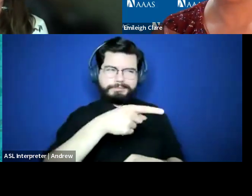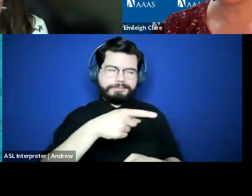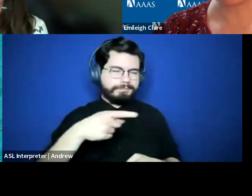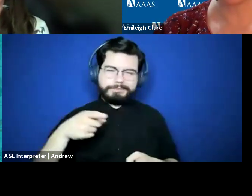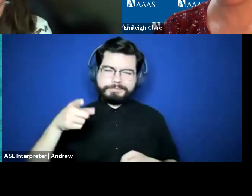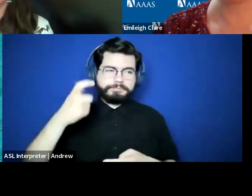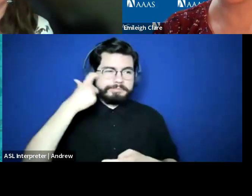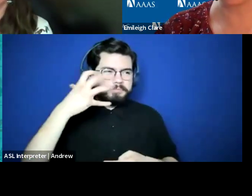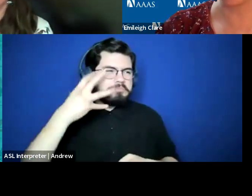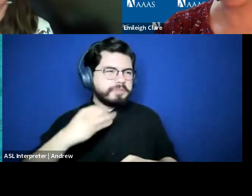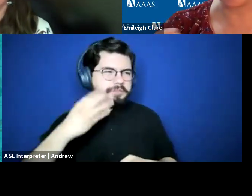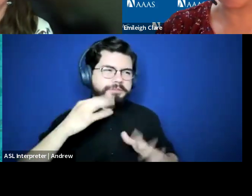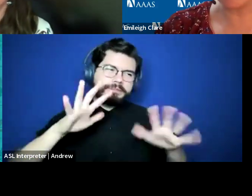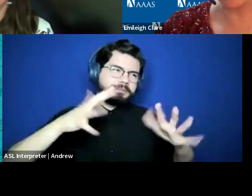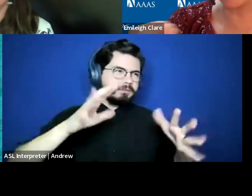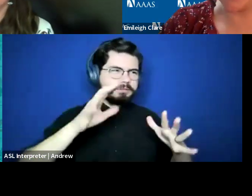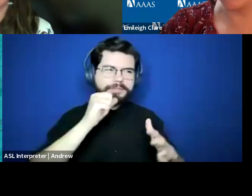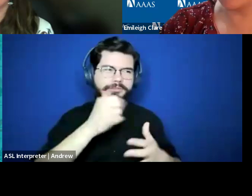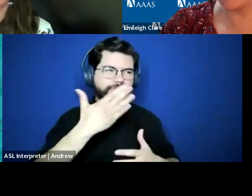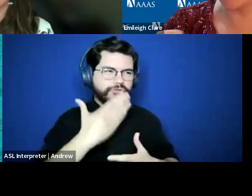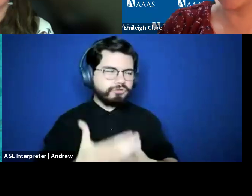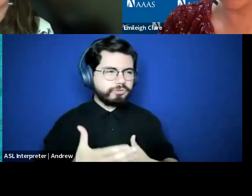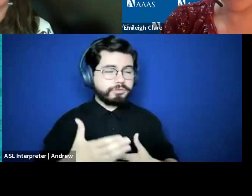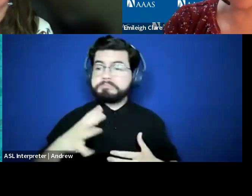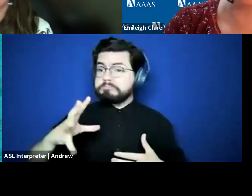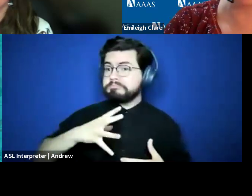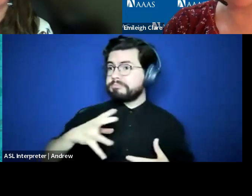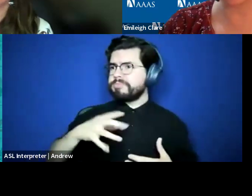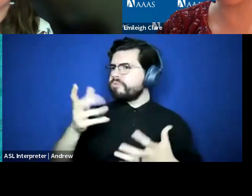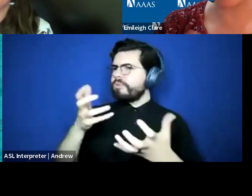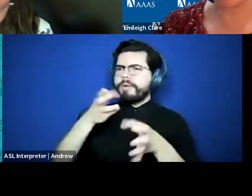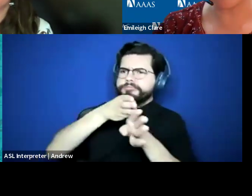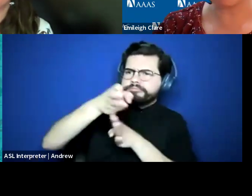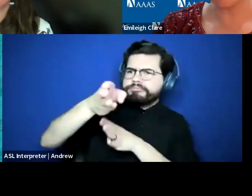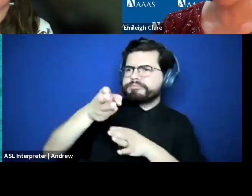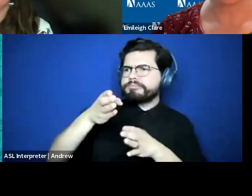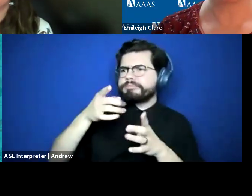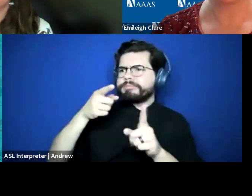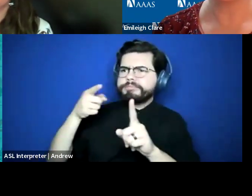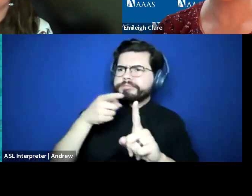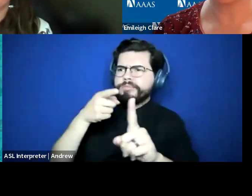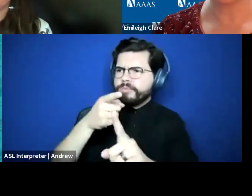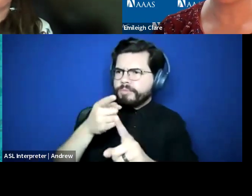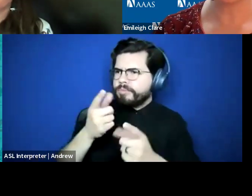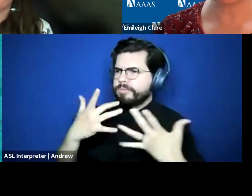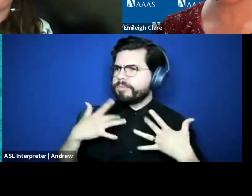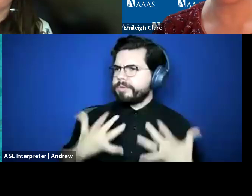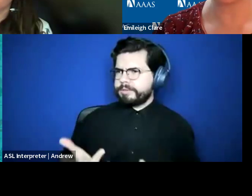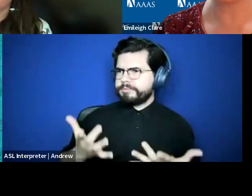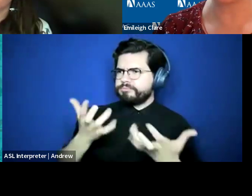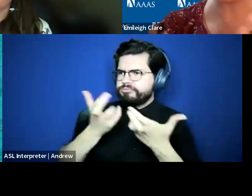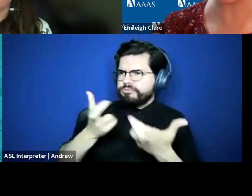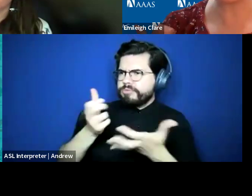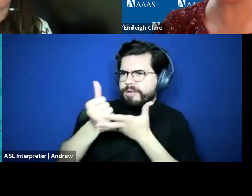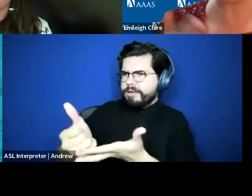And, it all takes like a village to try to help people find where they want to go and what resources might help them. Because a lot of times in your